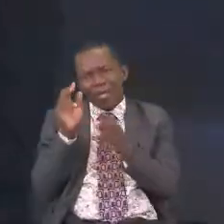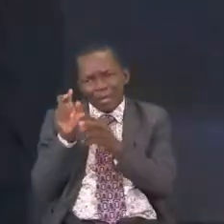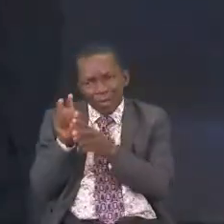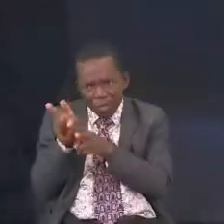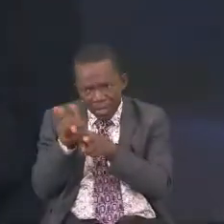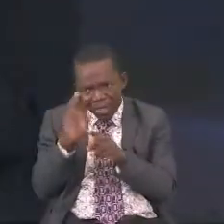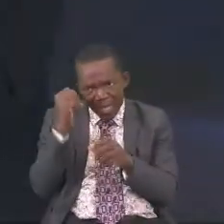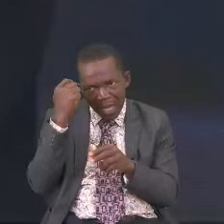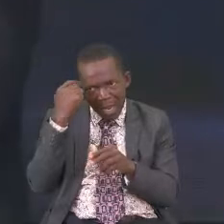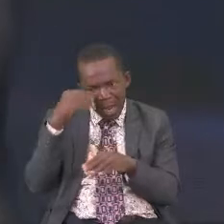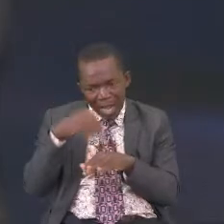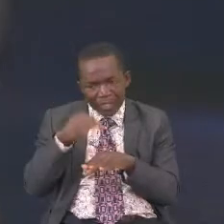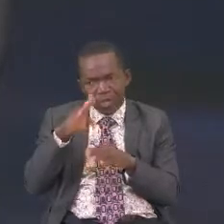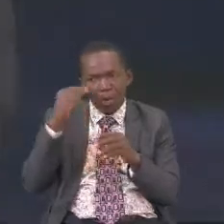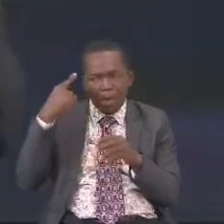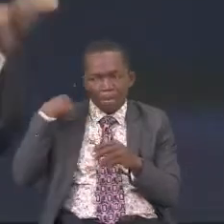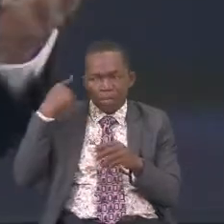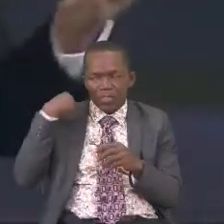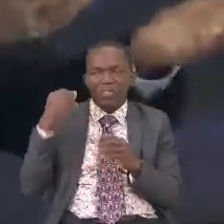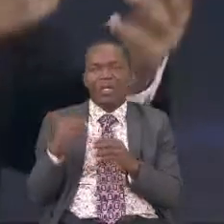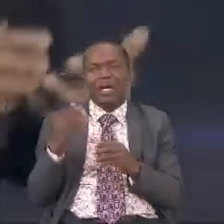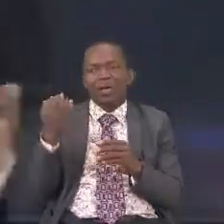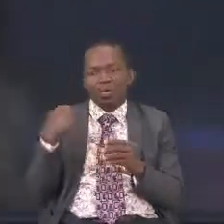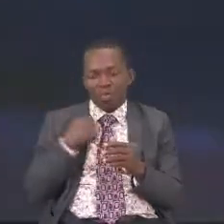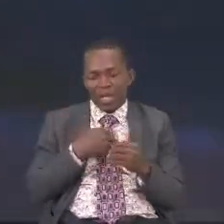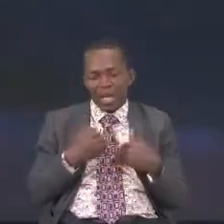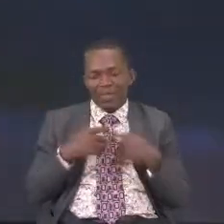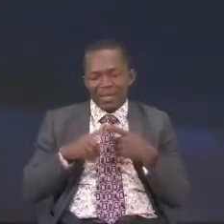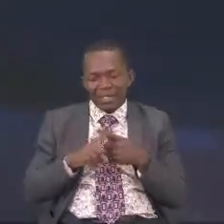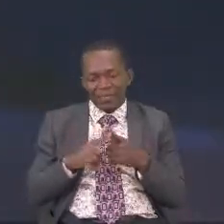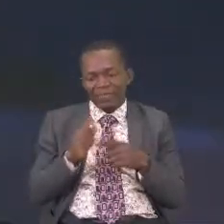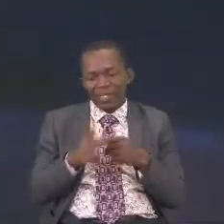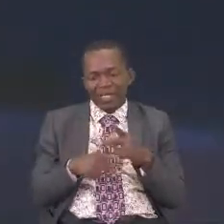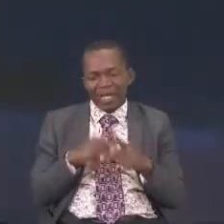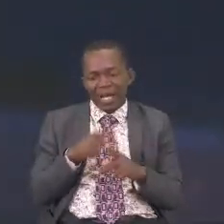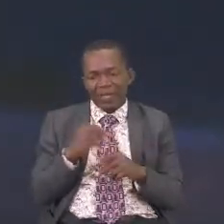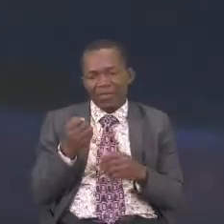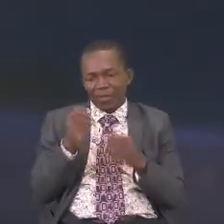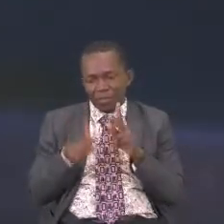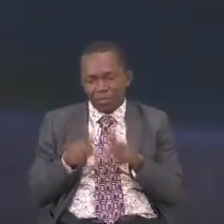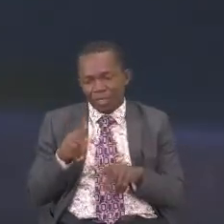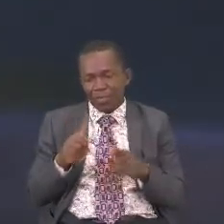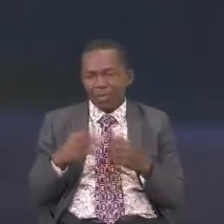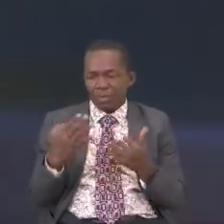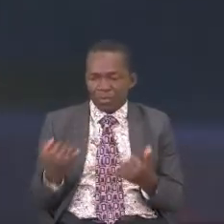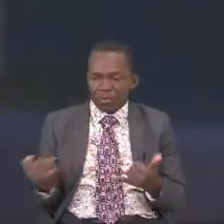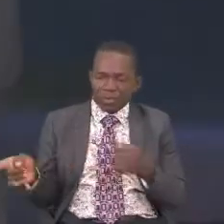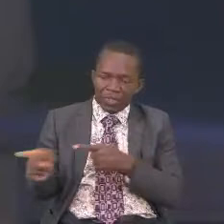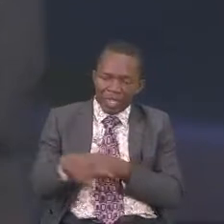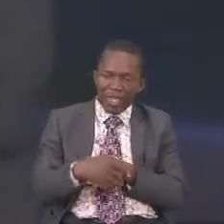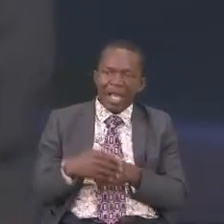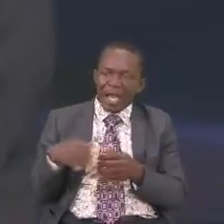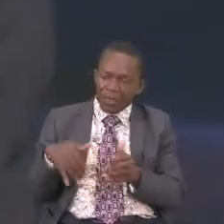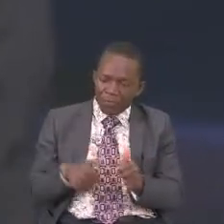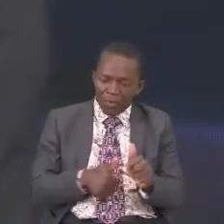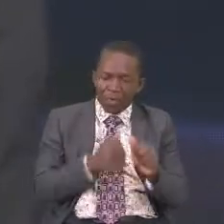for him. And you have different kinds of people today. You didn't have the other time, and you follow peace with them. You